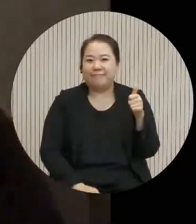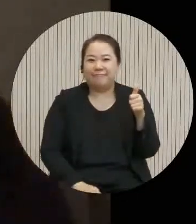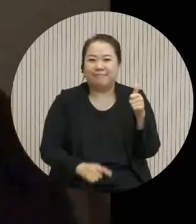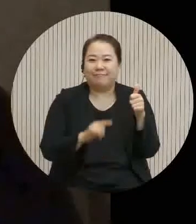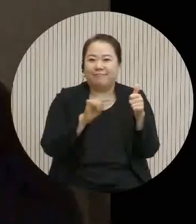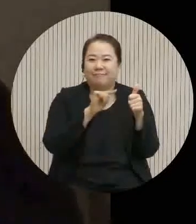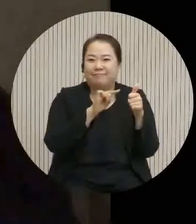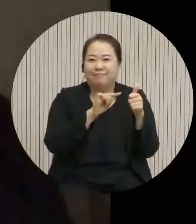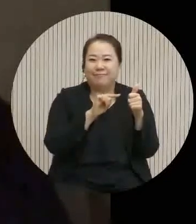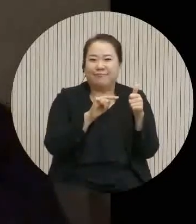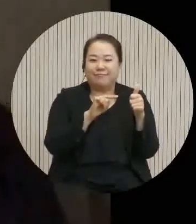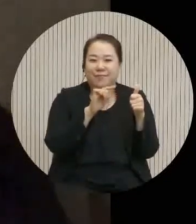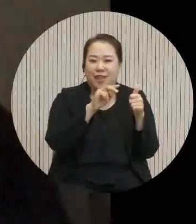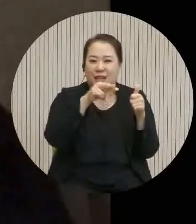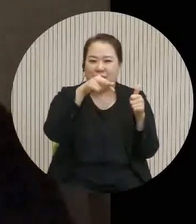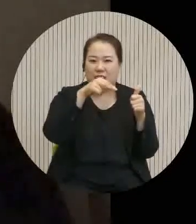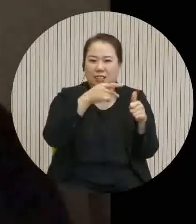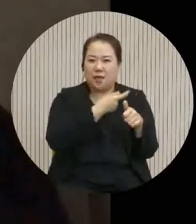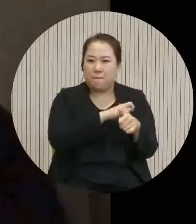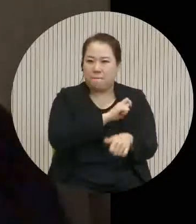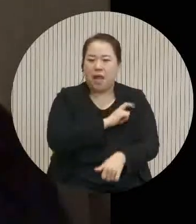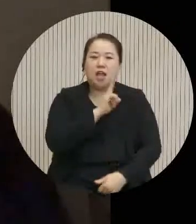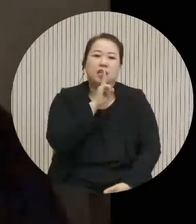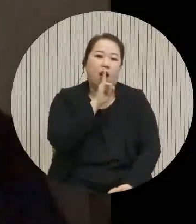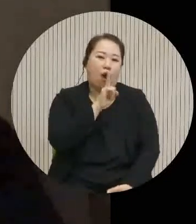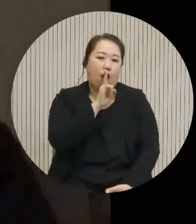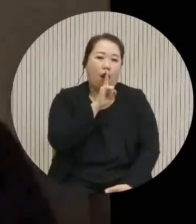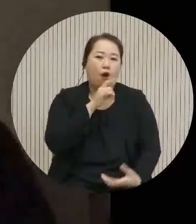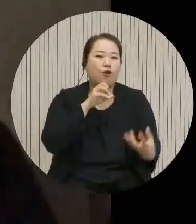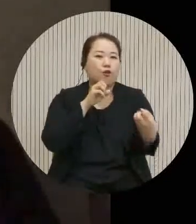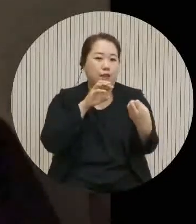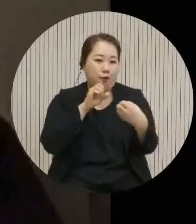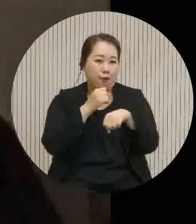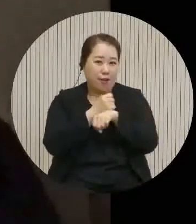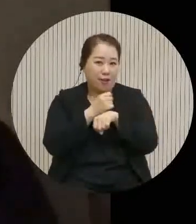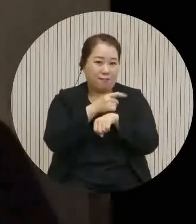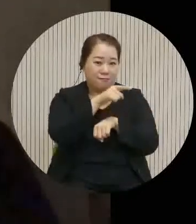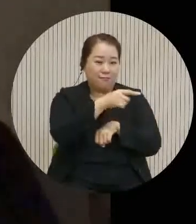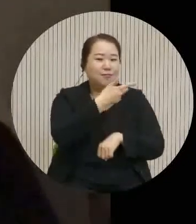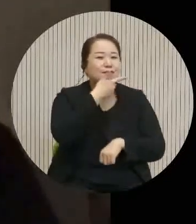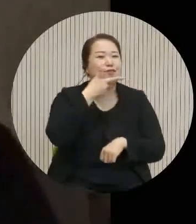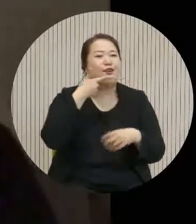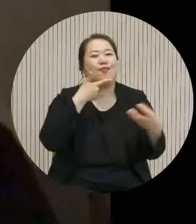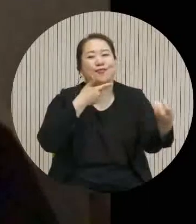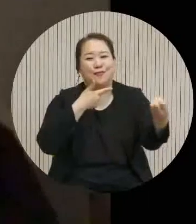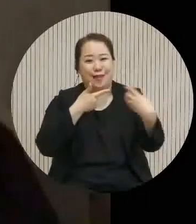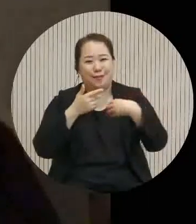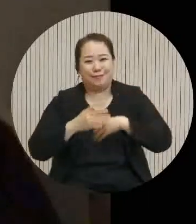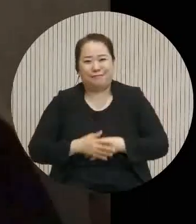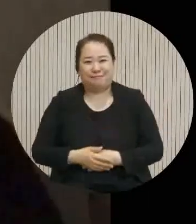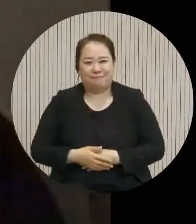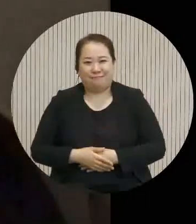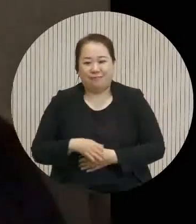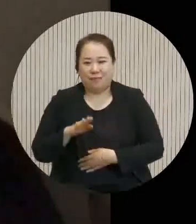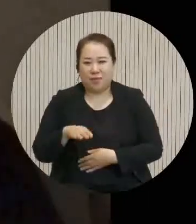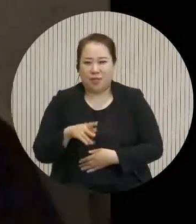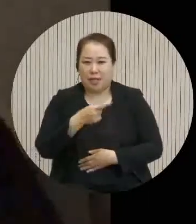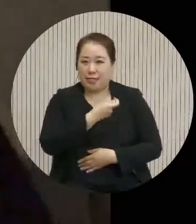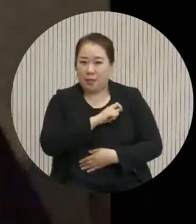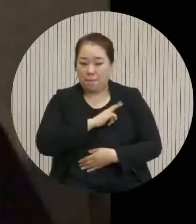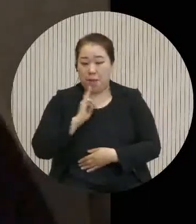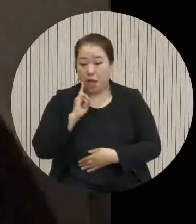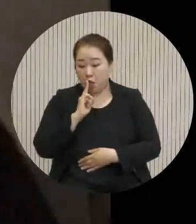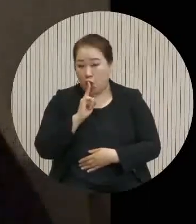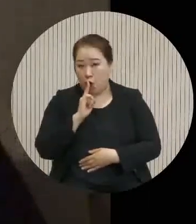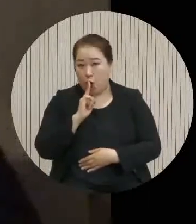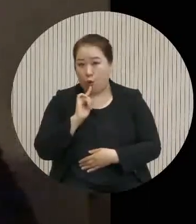I spoke to him in Spanish. He answered in English, of course. And I said to him in Spanish, Fidel, tú